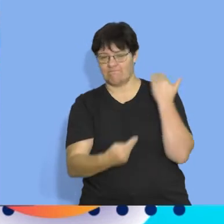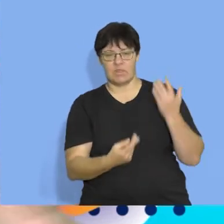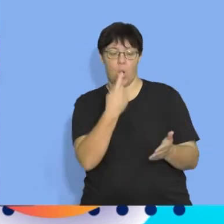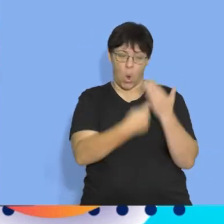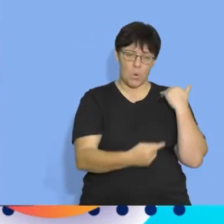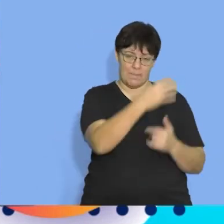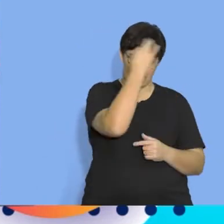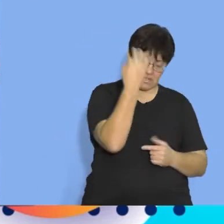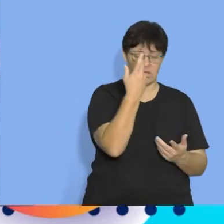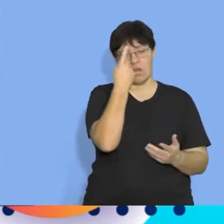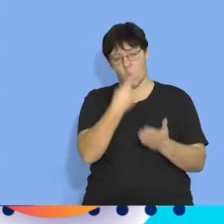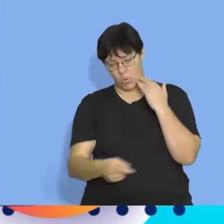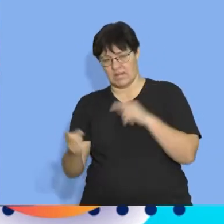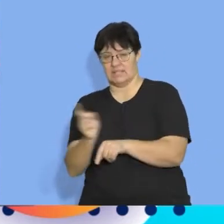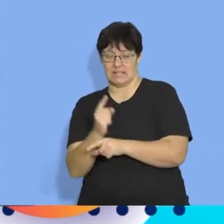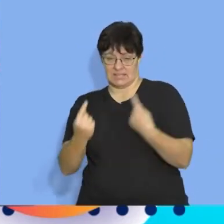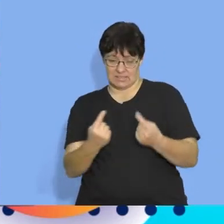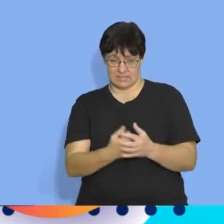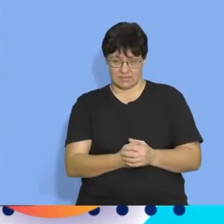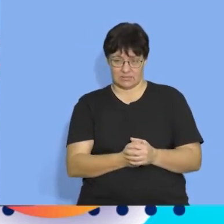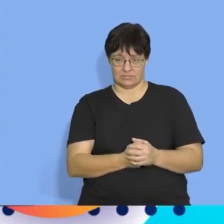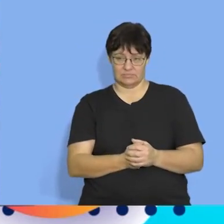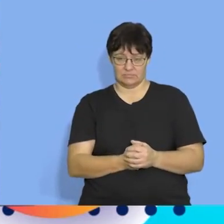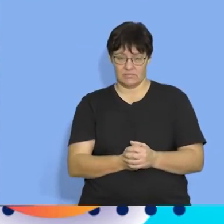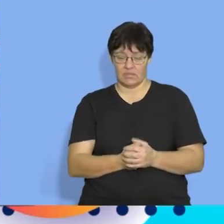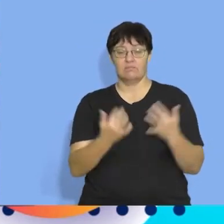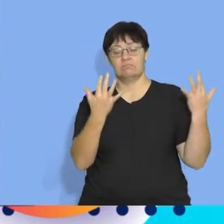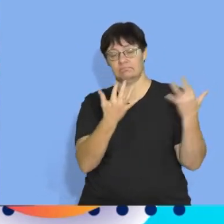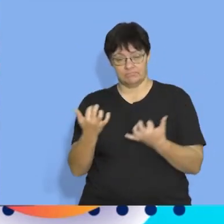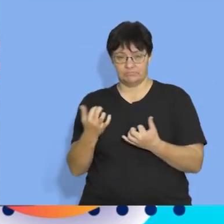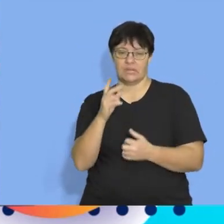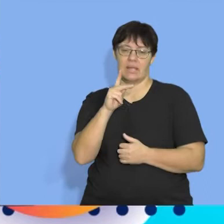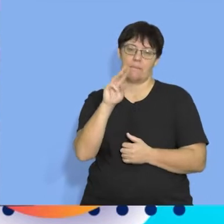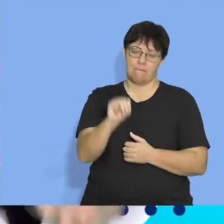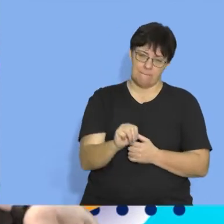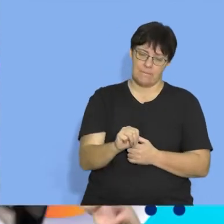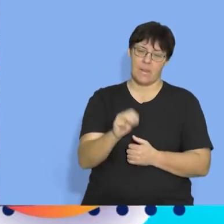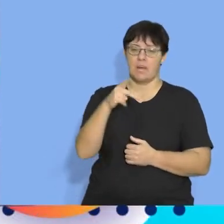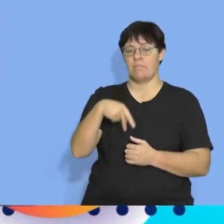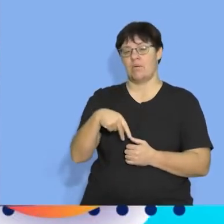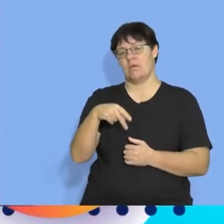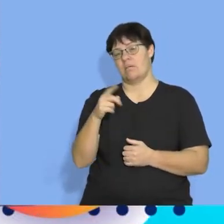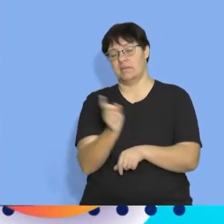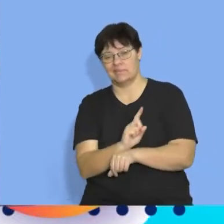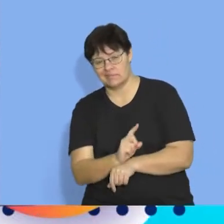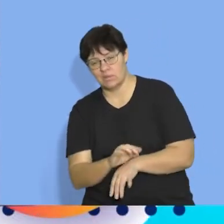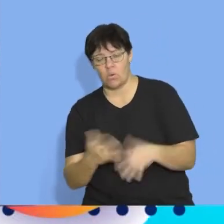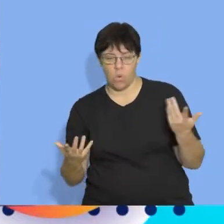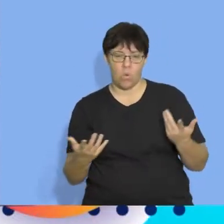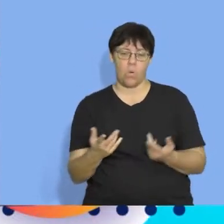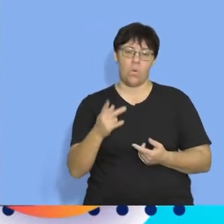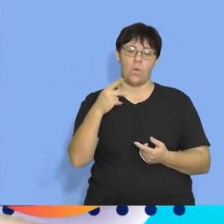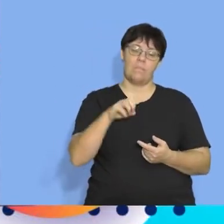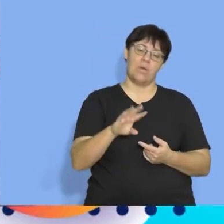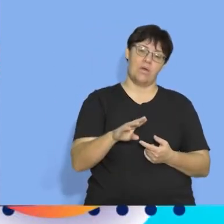need it only to be seconds, okay? So I could work this out in kilometers per minute, or